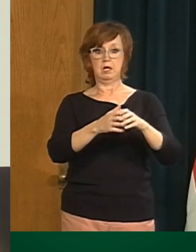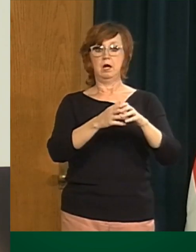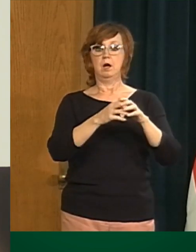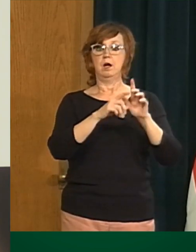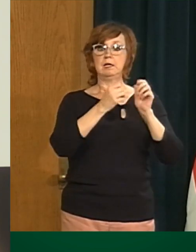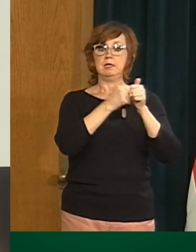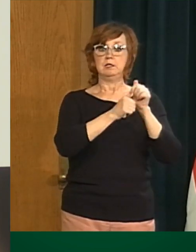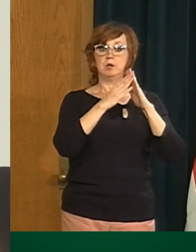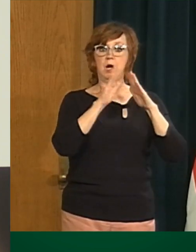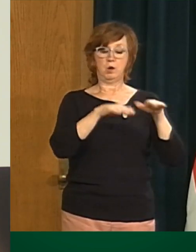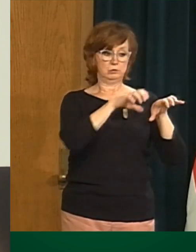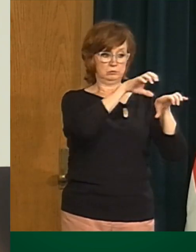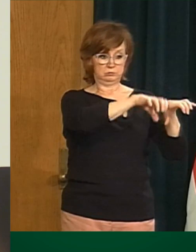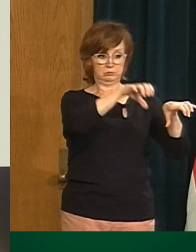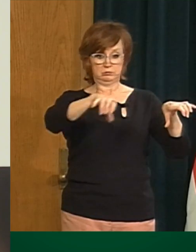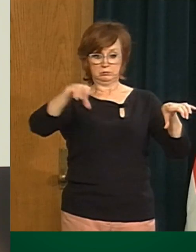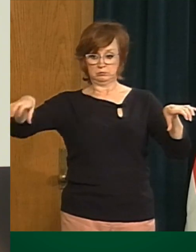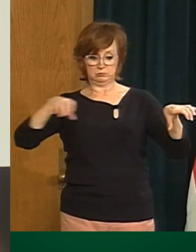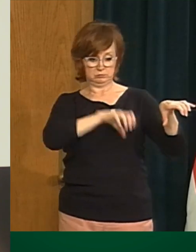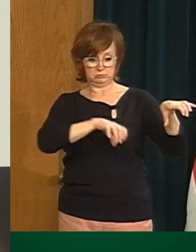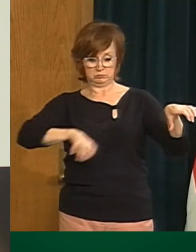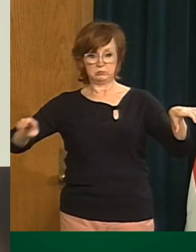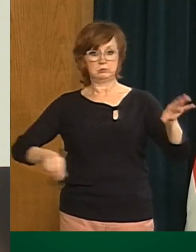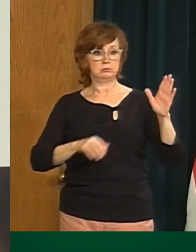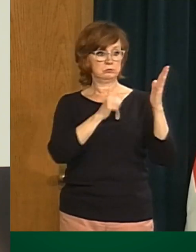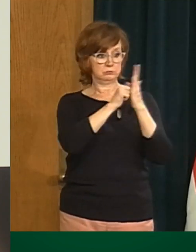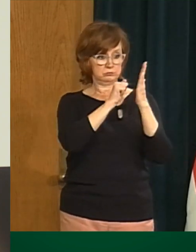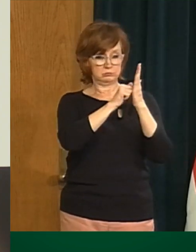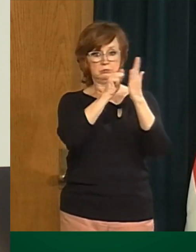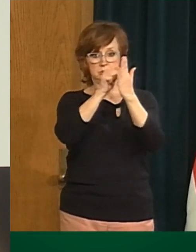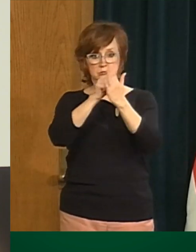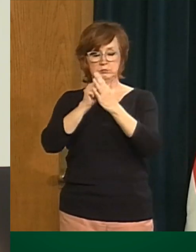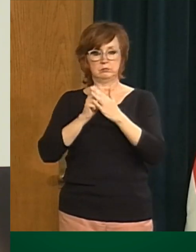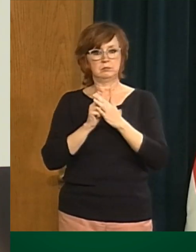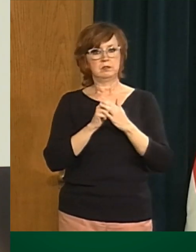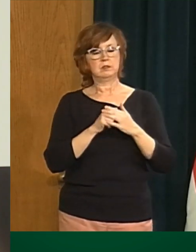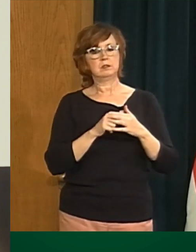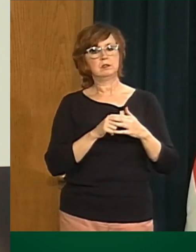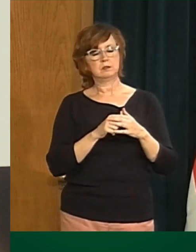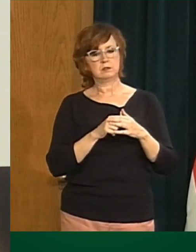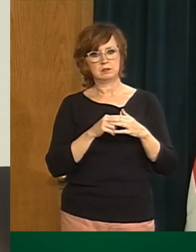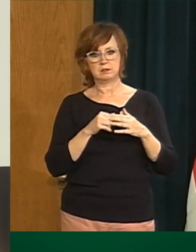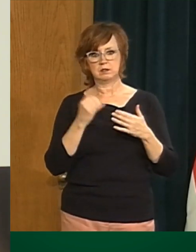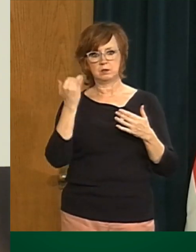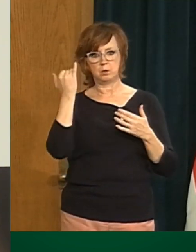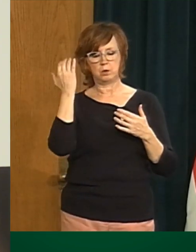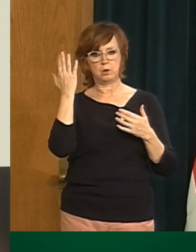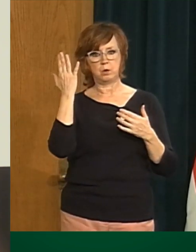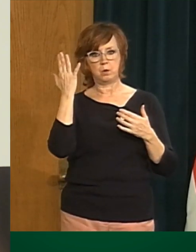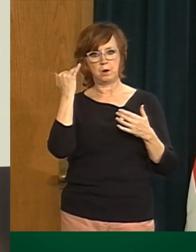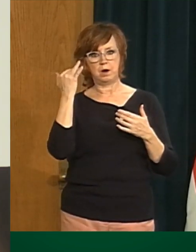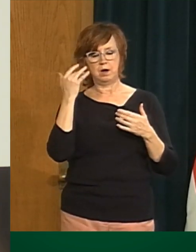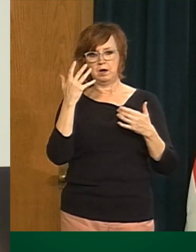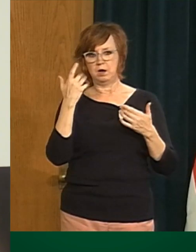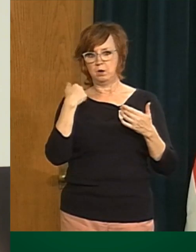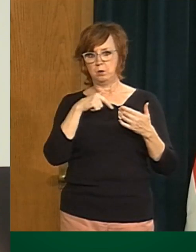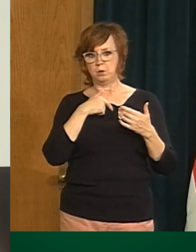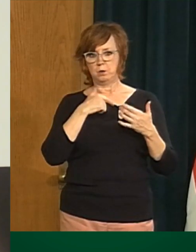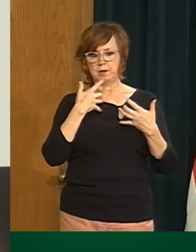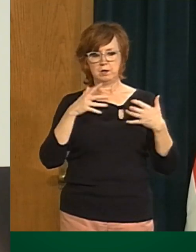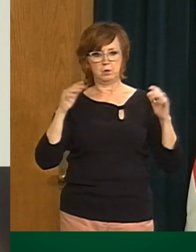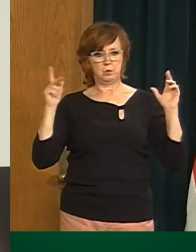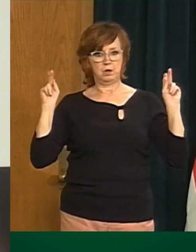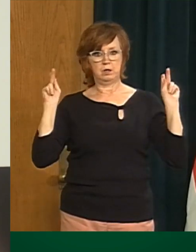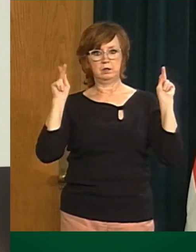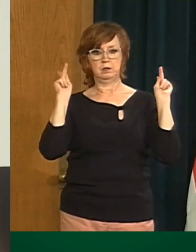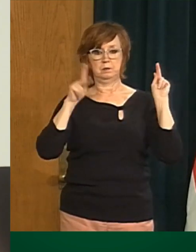close contact who are symptomatic, or if there's a situation where everyone can't isolate, you want to sort out people who may be infectious from others